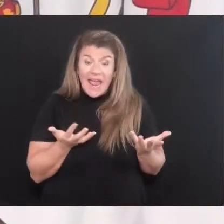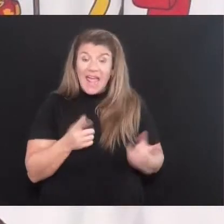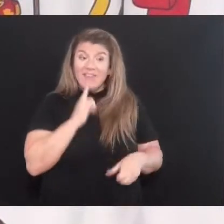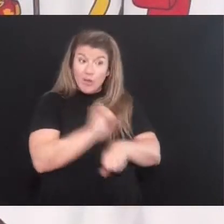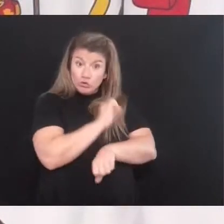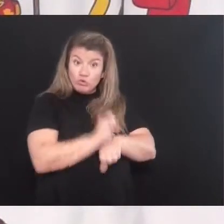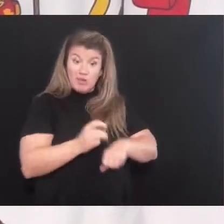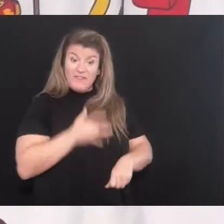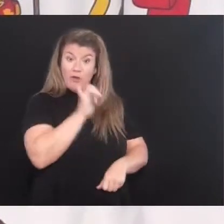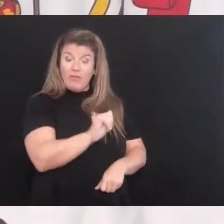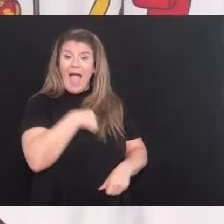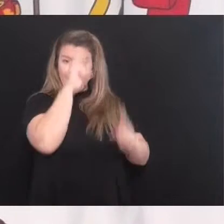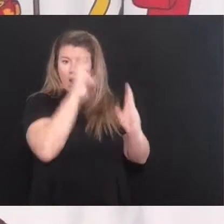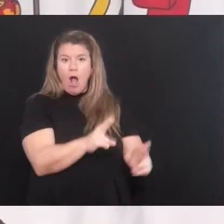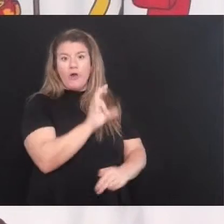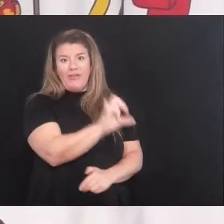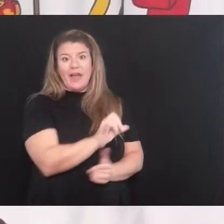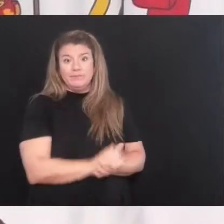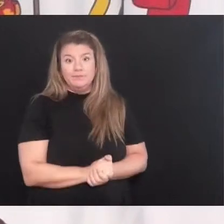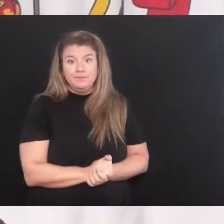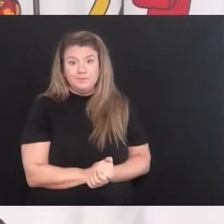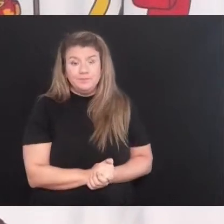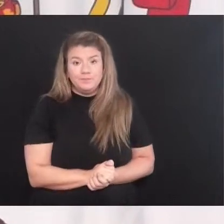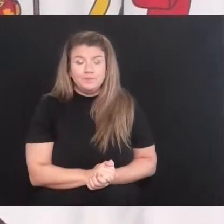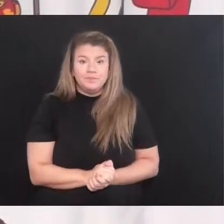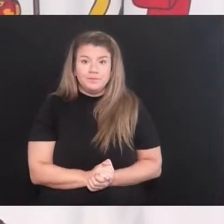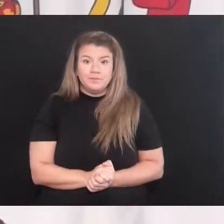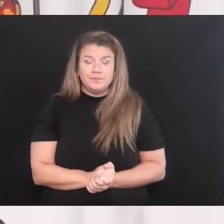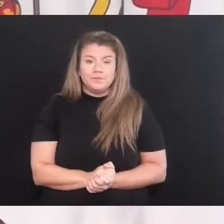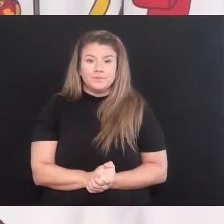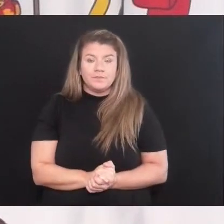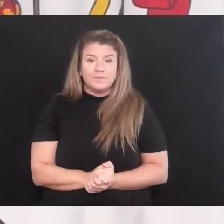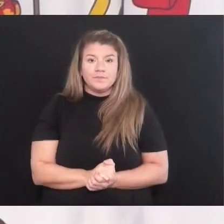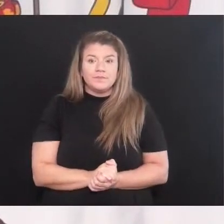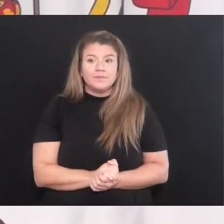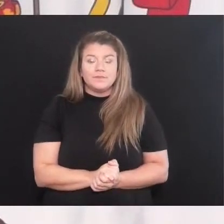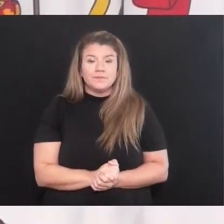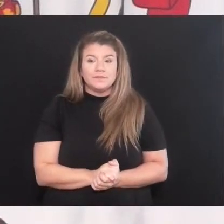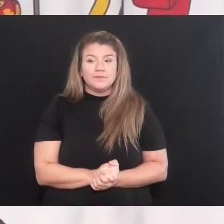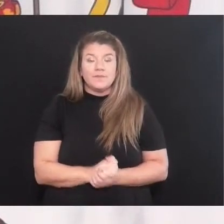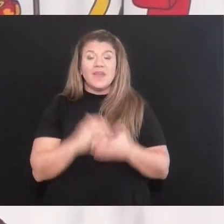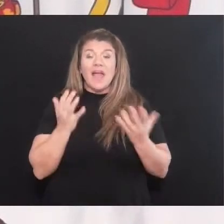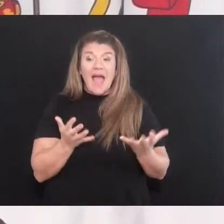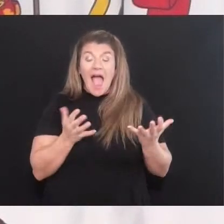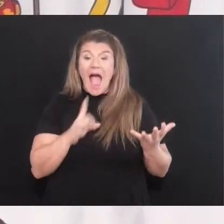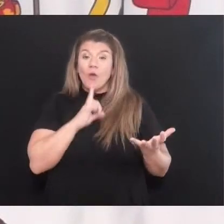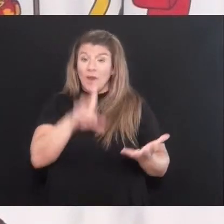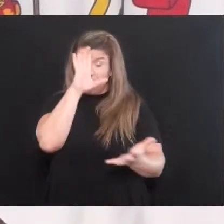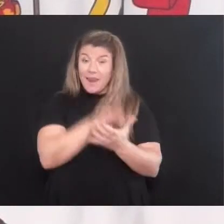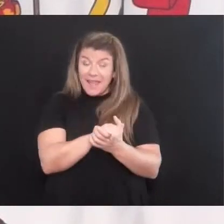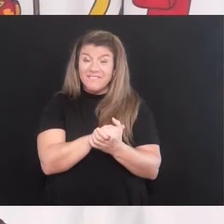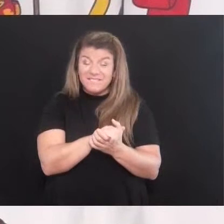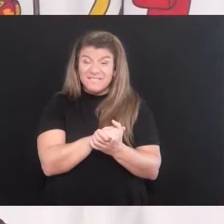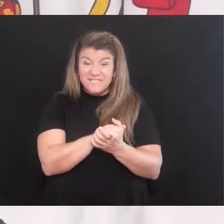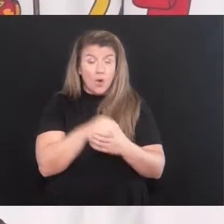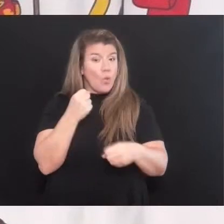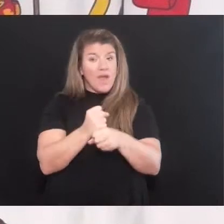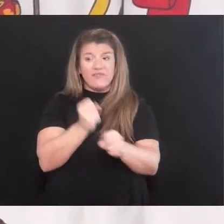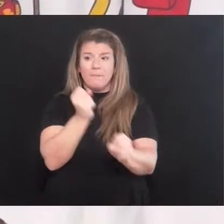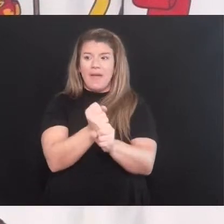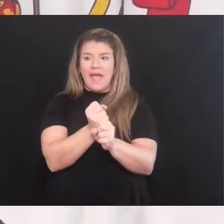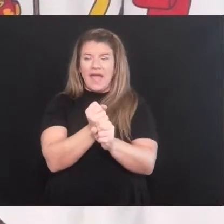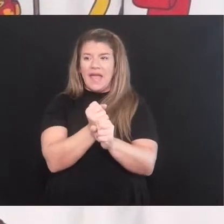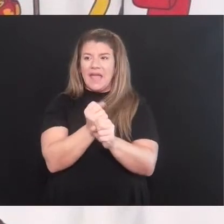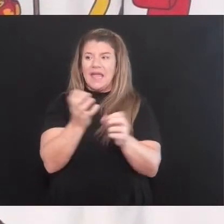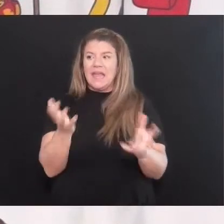feel that, we're going to honor that, you know. And so, Mark, I do really believe that we've made an